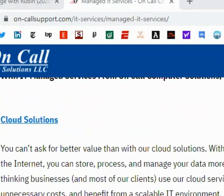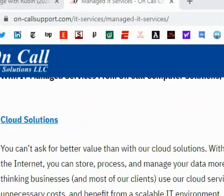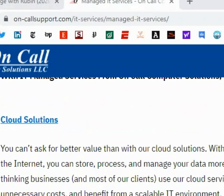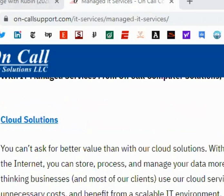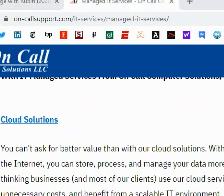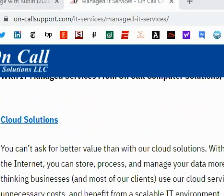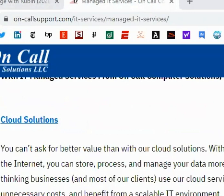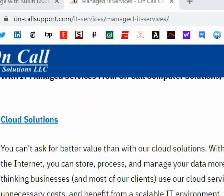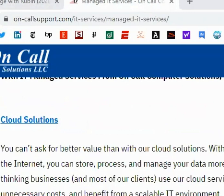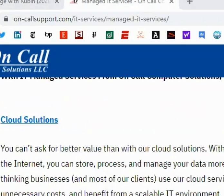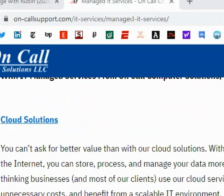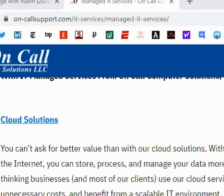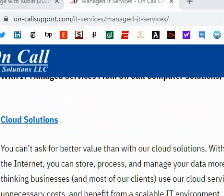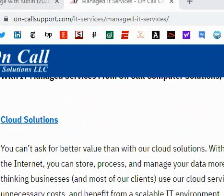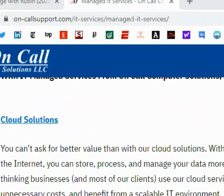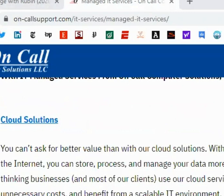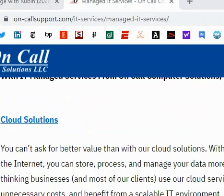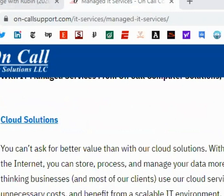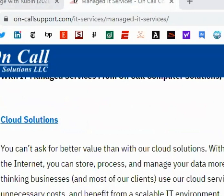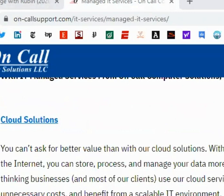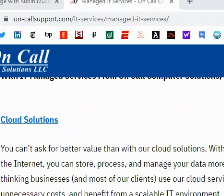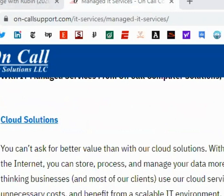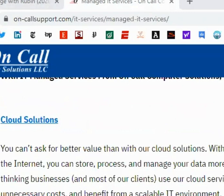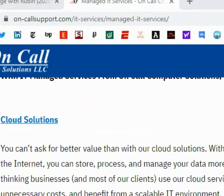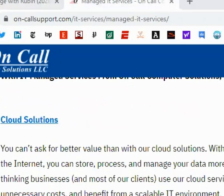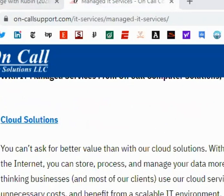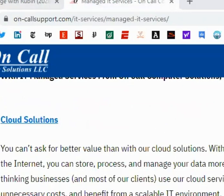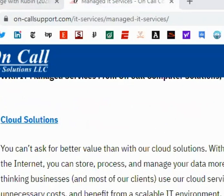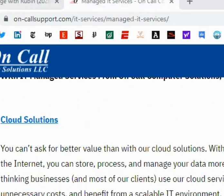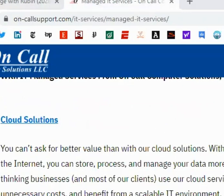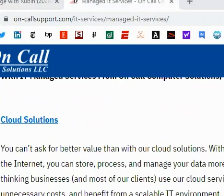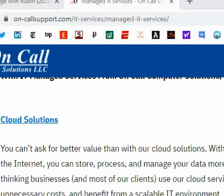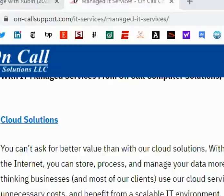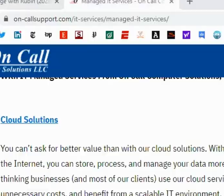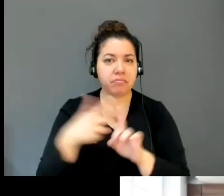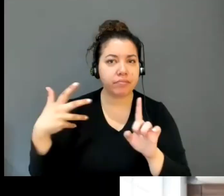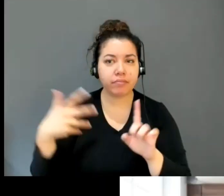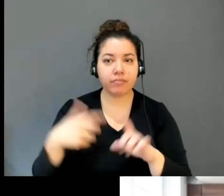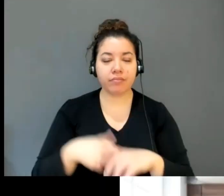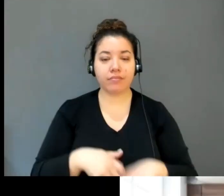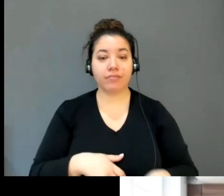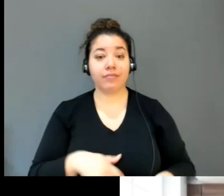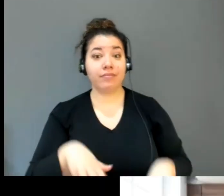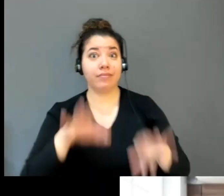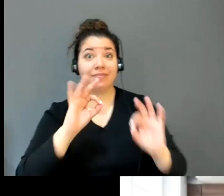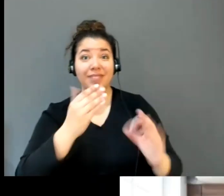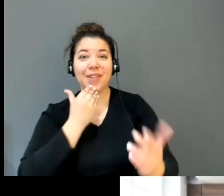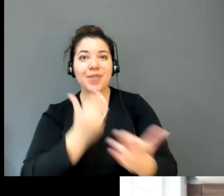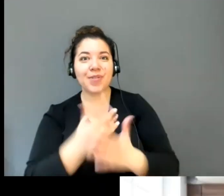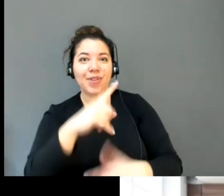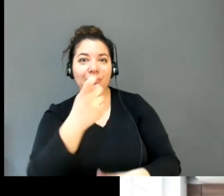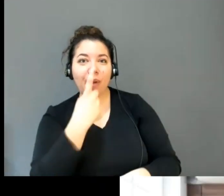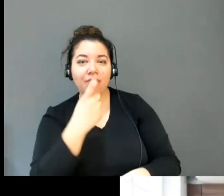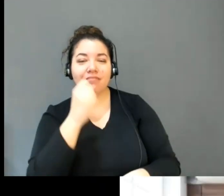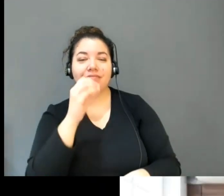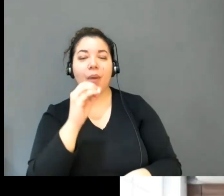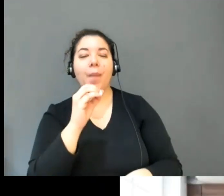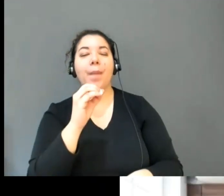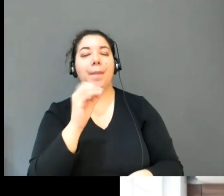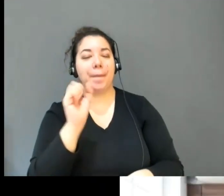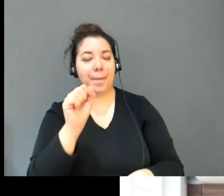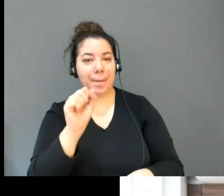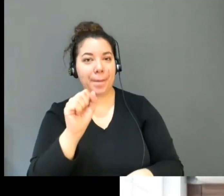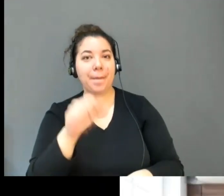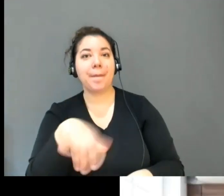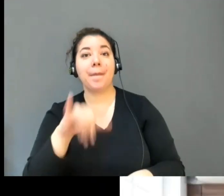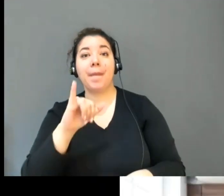a VCIO? What does that mean? Yeah, so that's a fantastic question. So, in the world